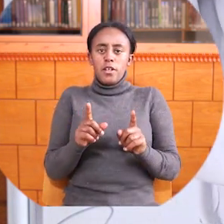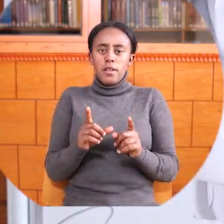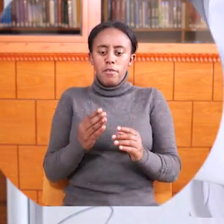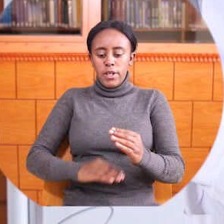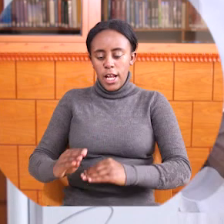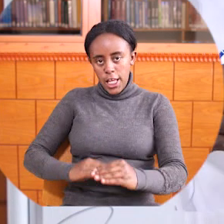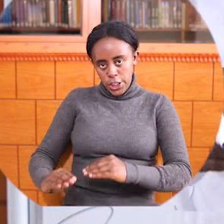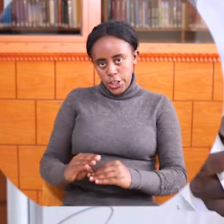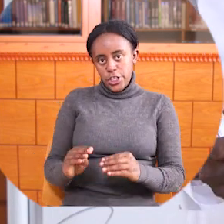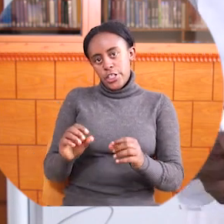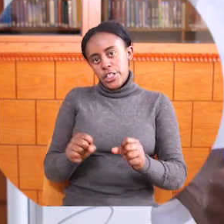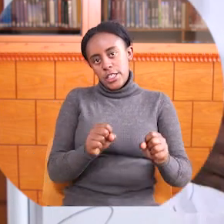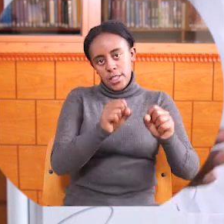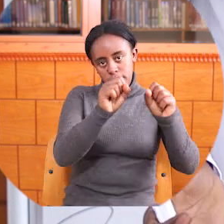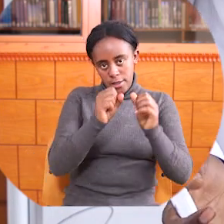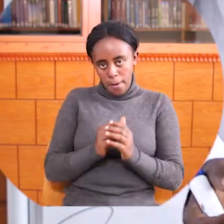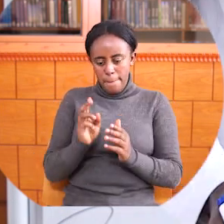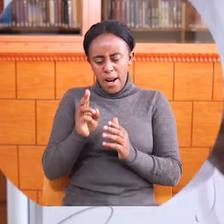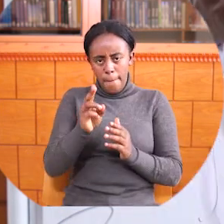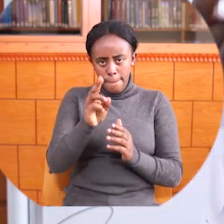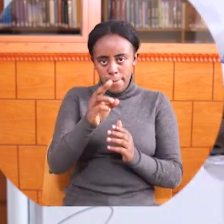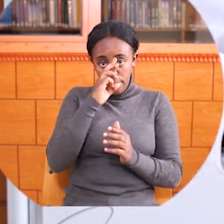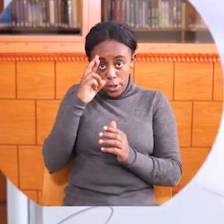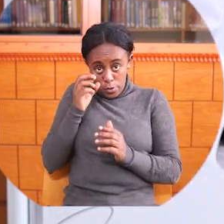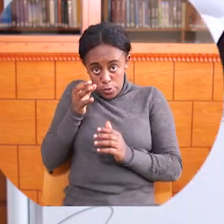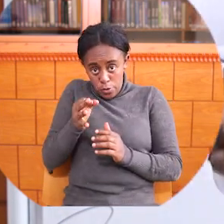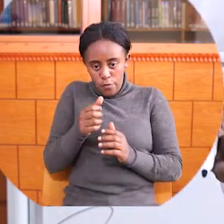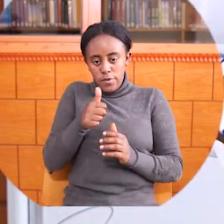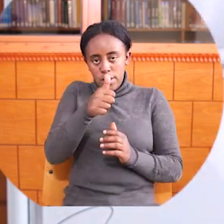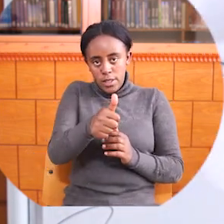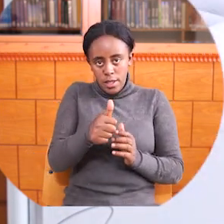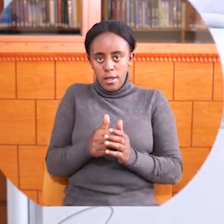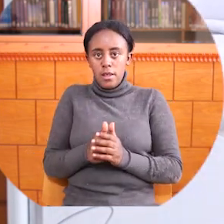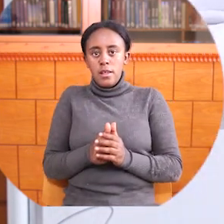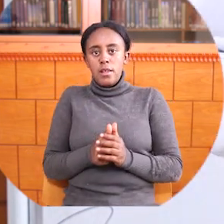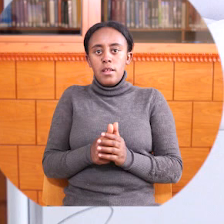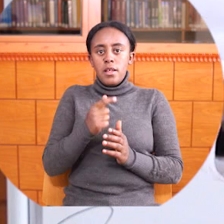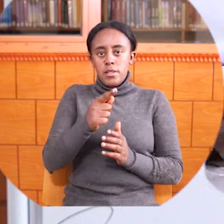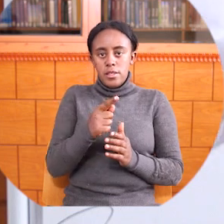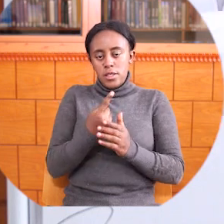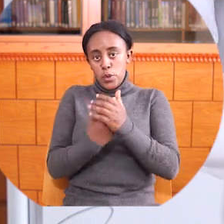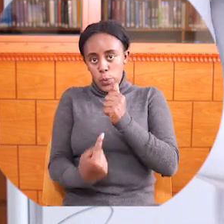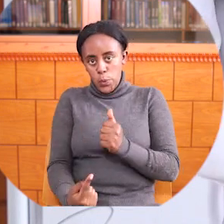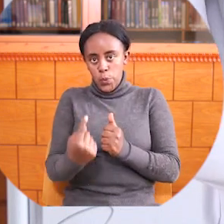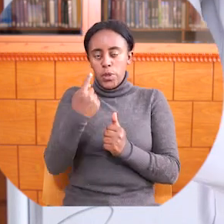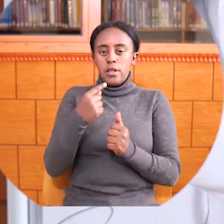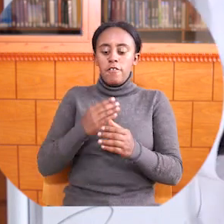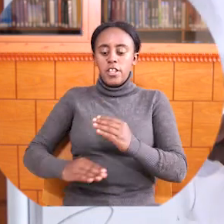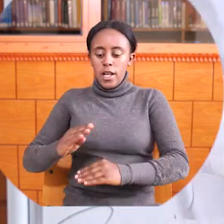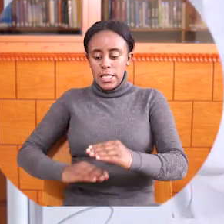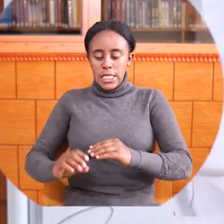fertilization system. They reproduce rapidly because of the presence of this unique fertilization